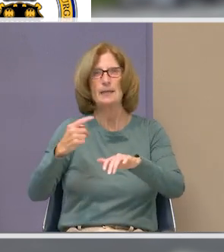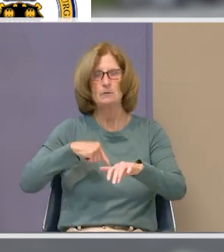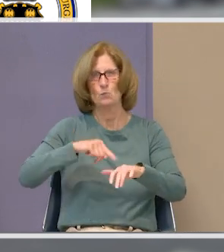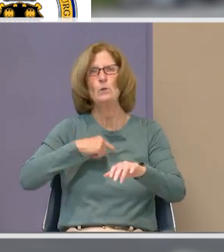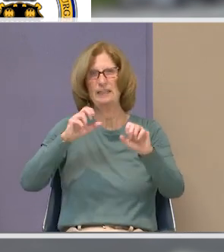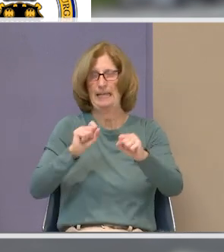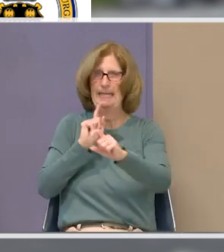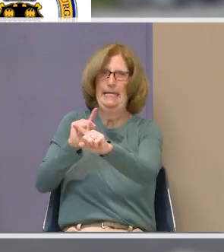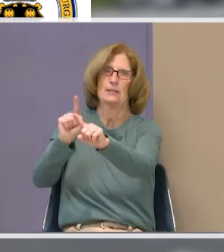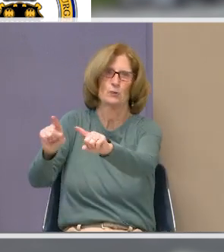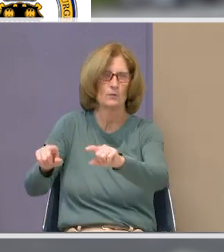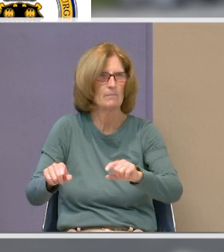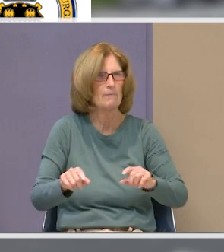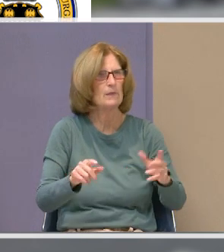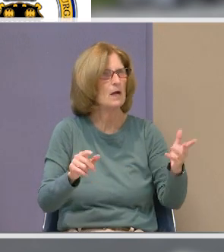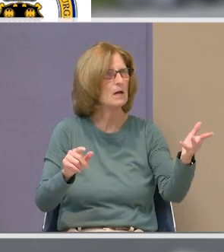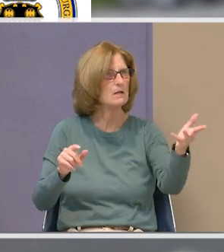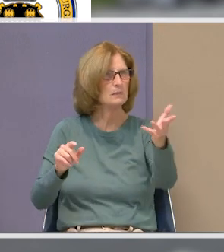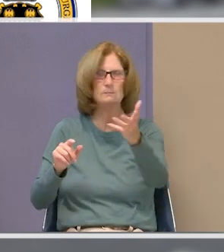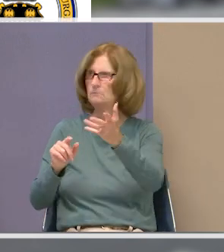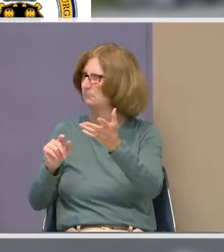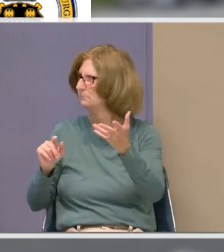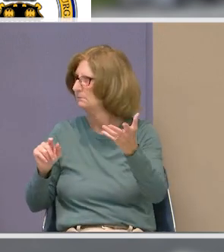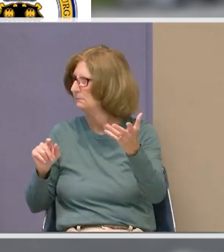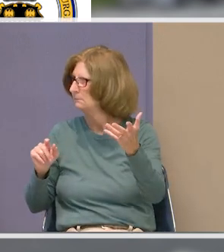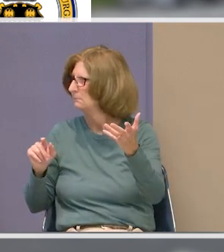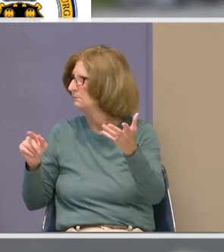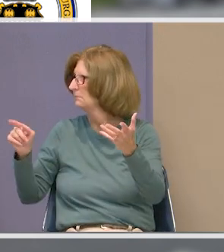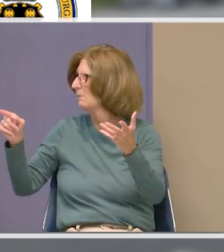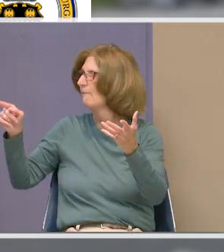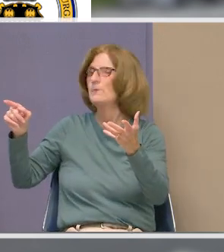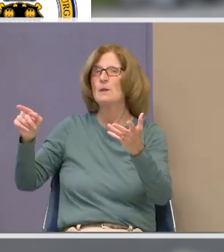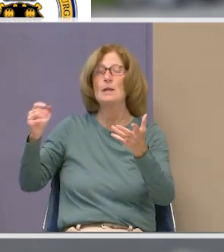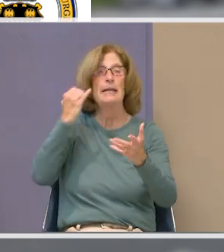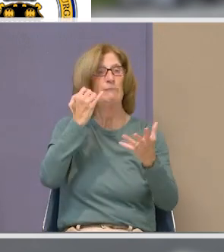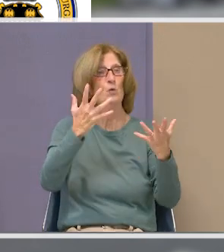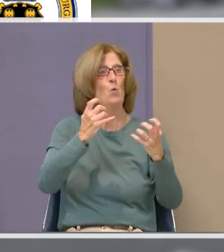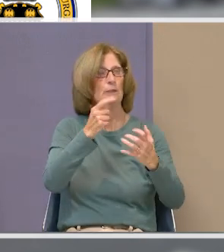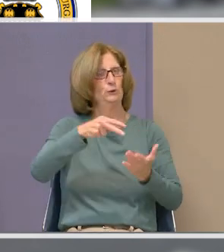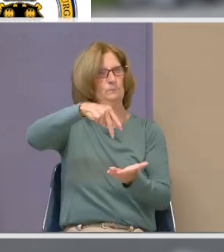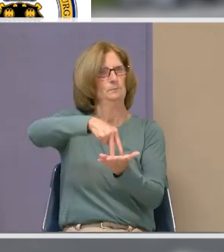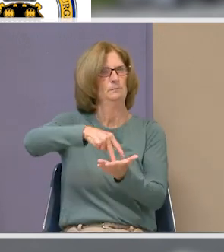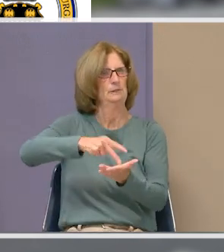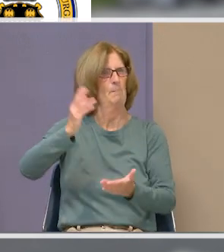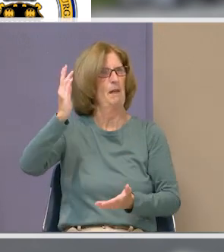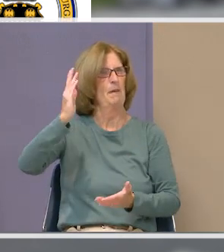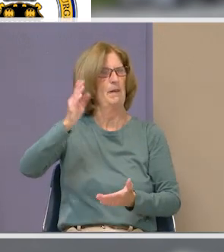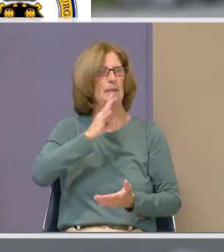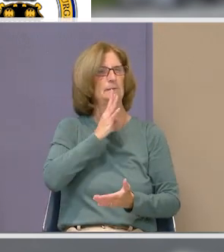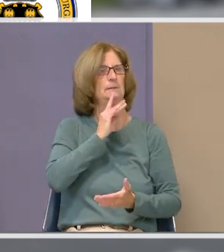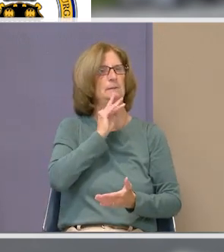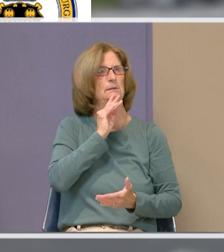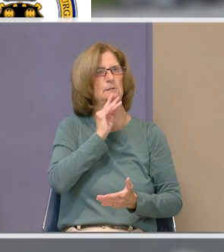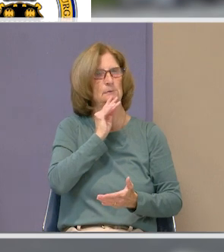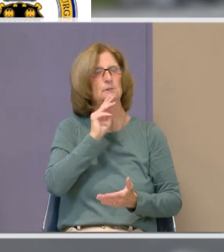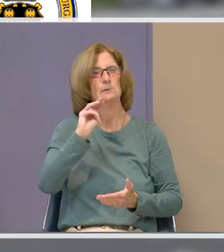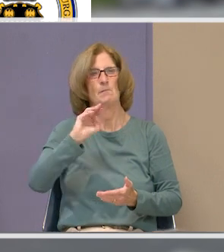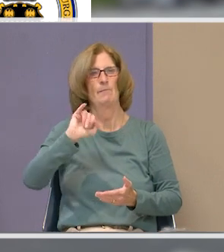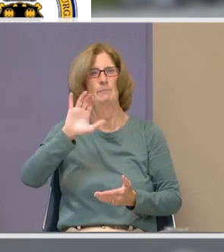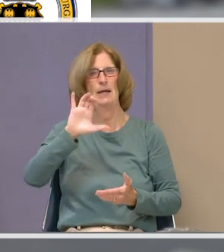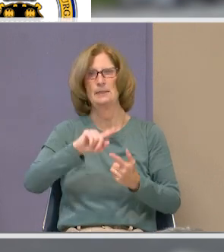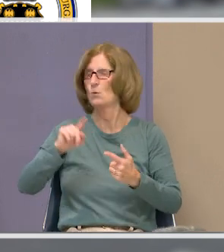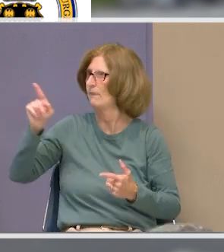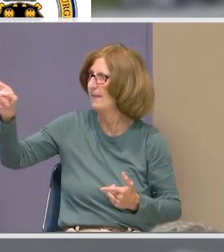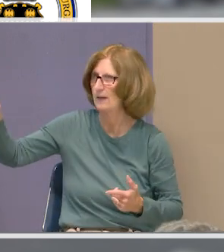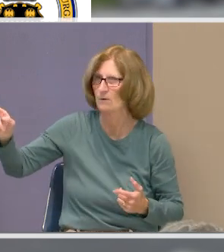all. And I think we've provided these microphones here for people to ask questions at the